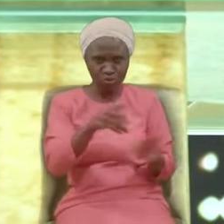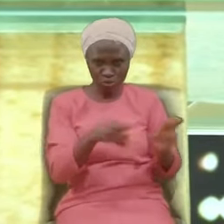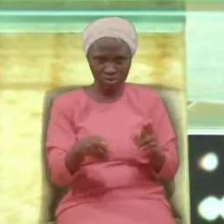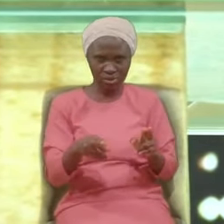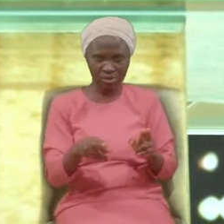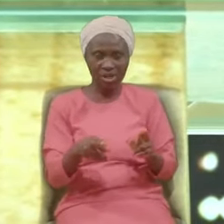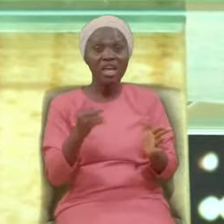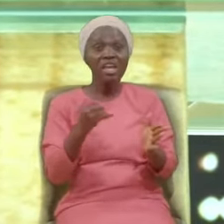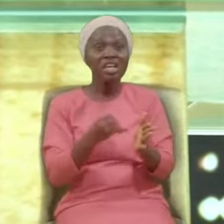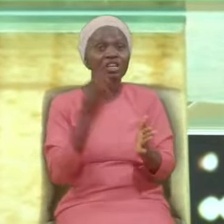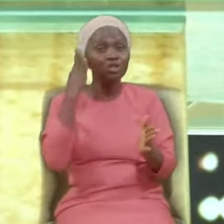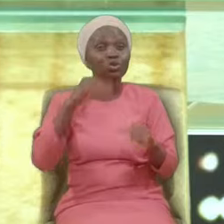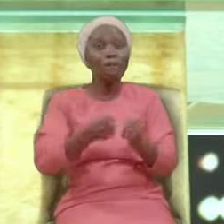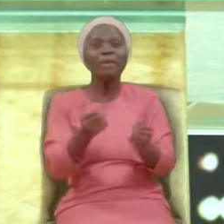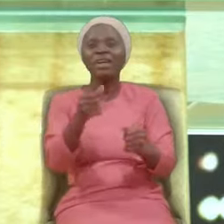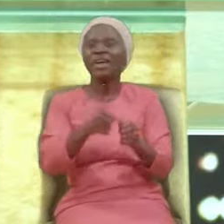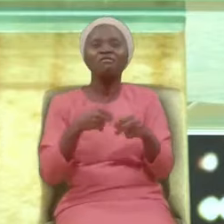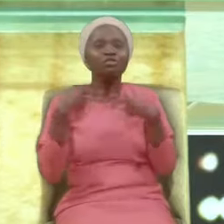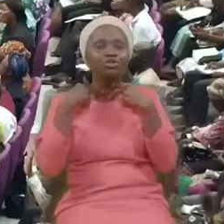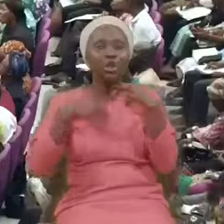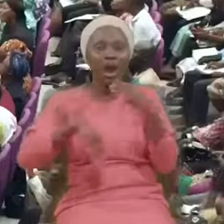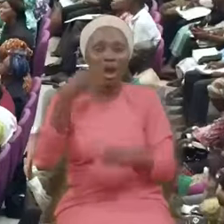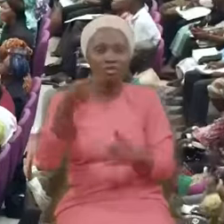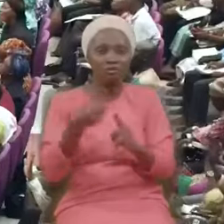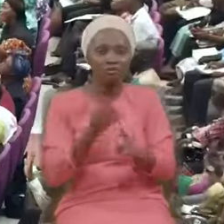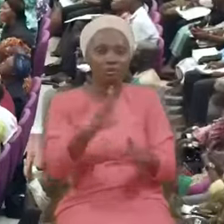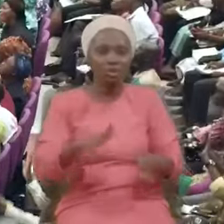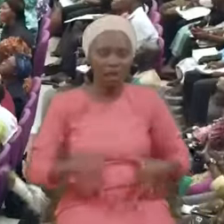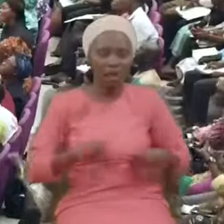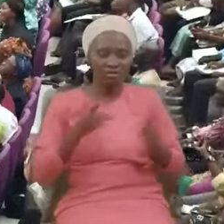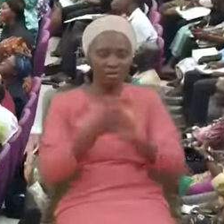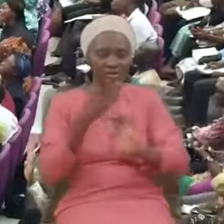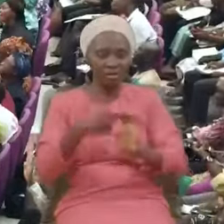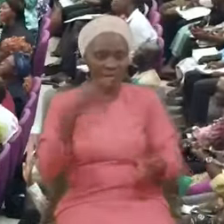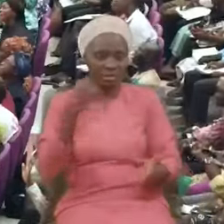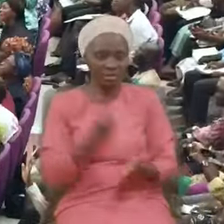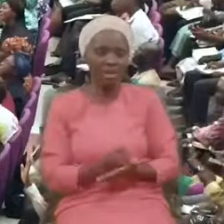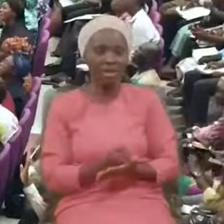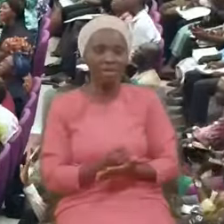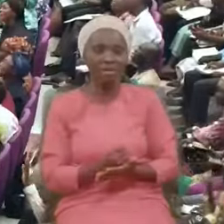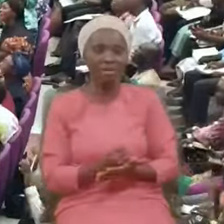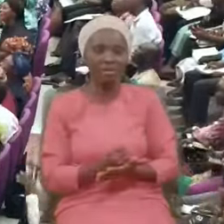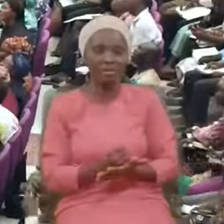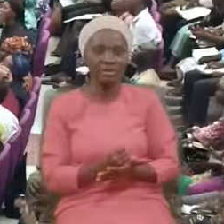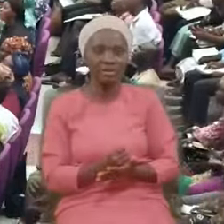break every yoke in your life in Jesus' name.